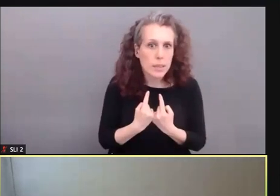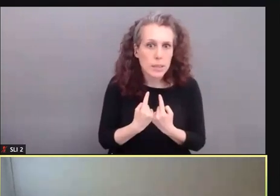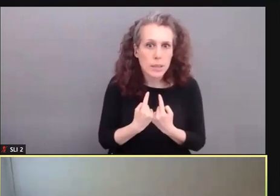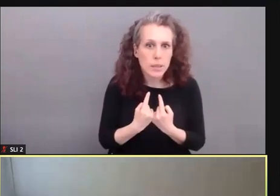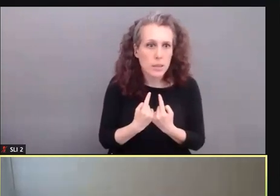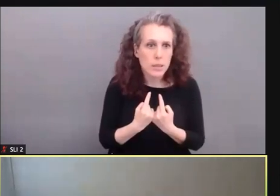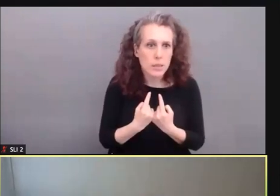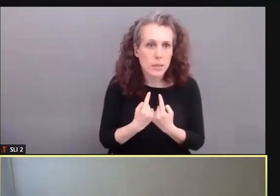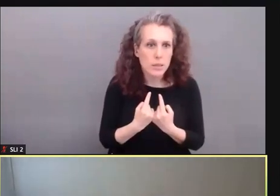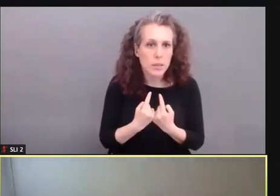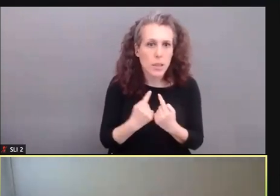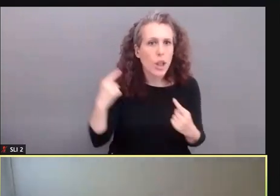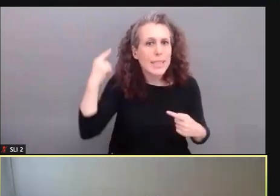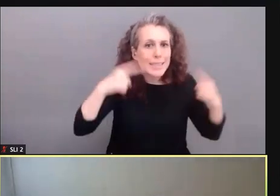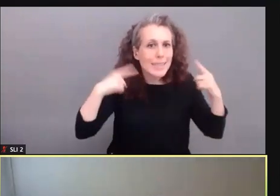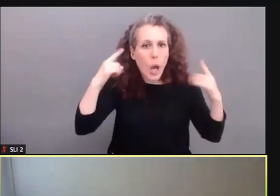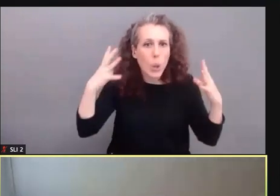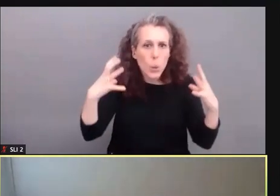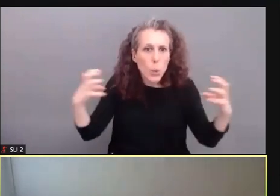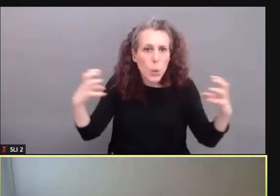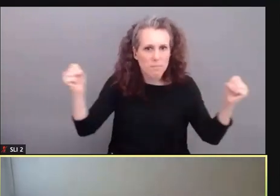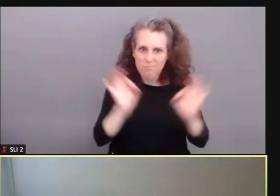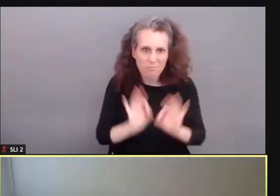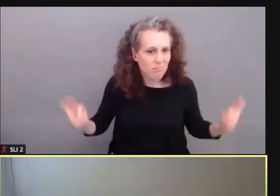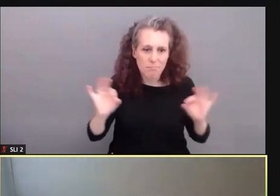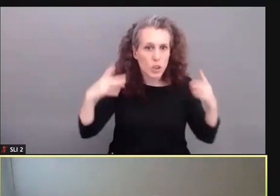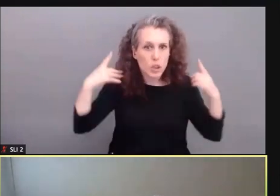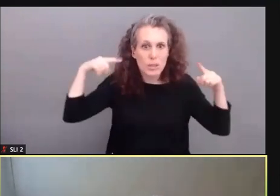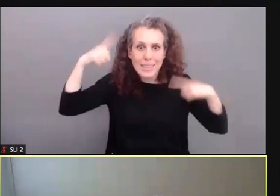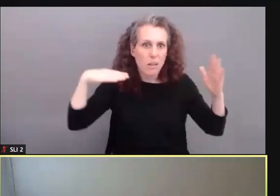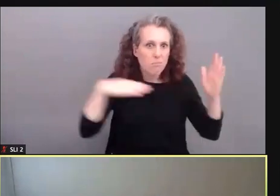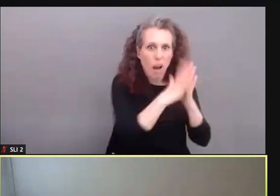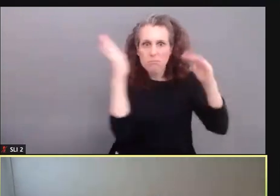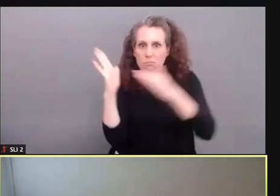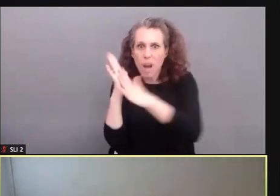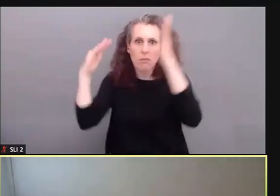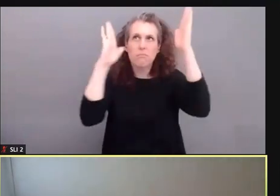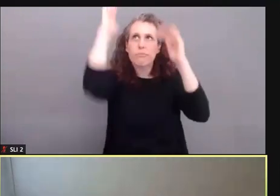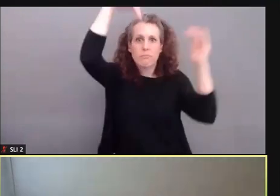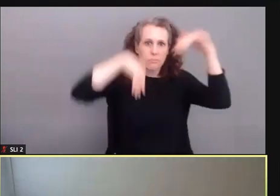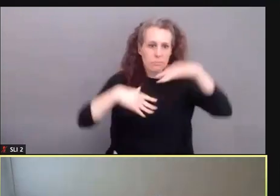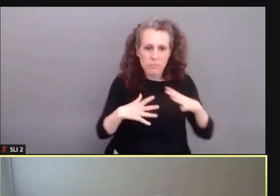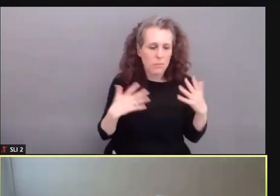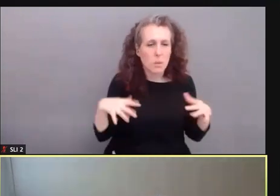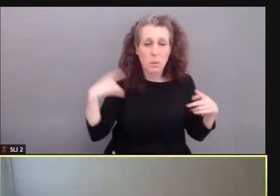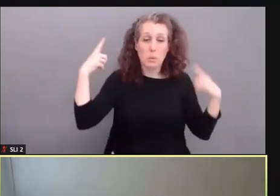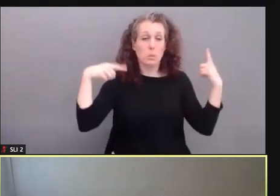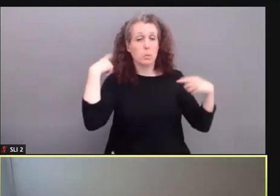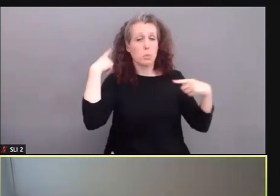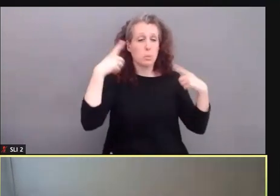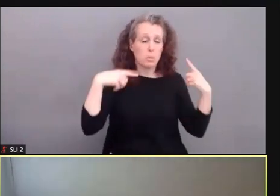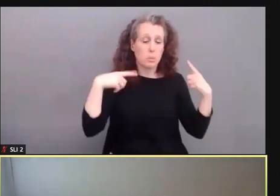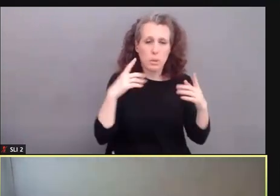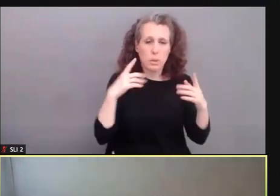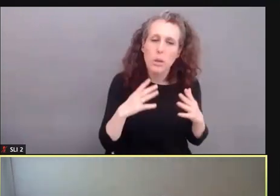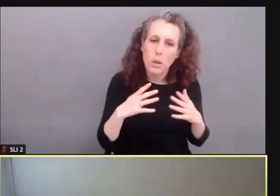absorbing surfaces. And what's modern today is to have very open, very bare rooms with